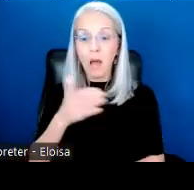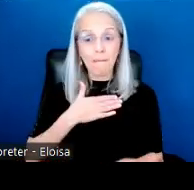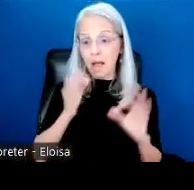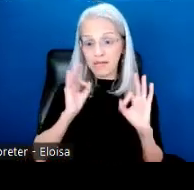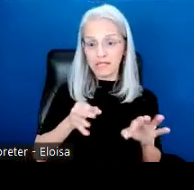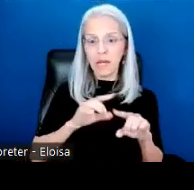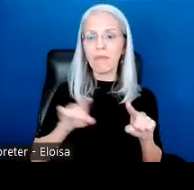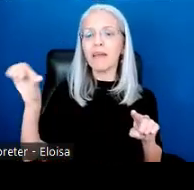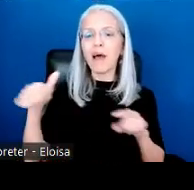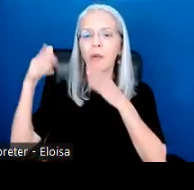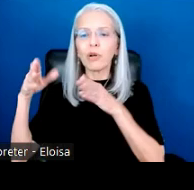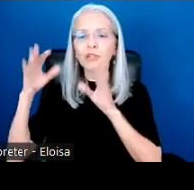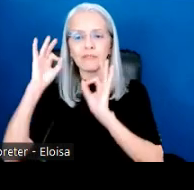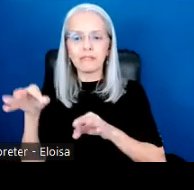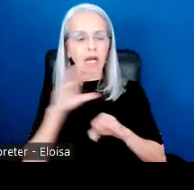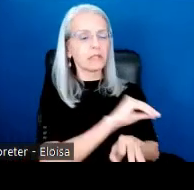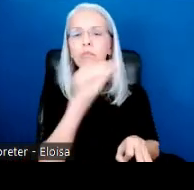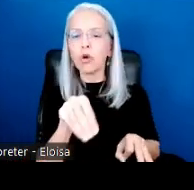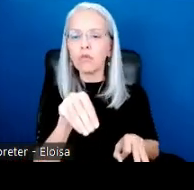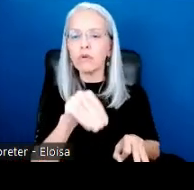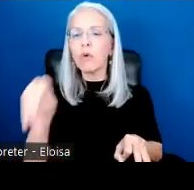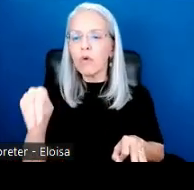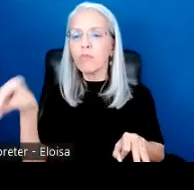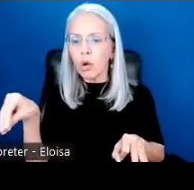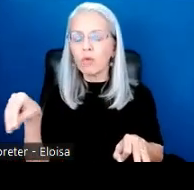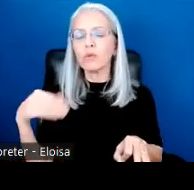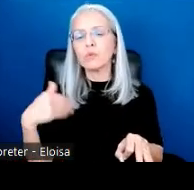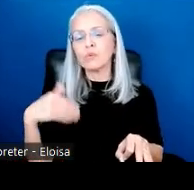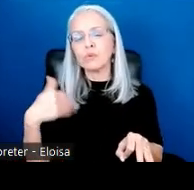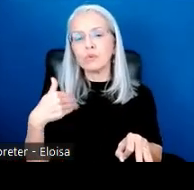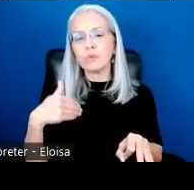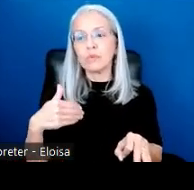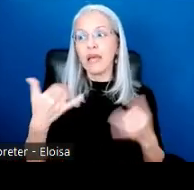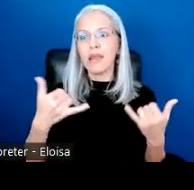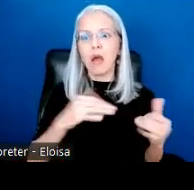by somebody else to some other place to be with strangers.